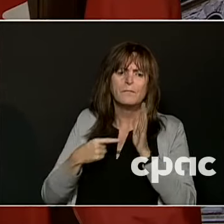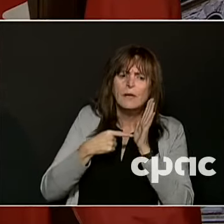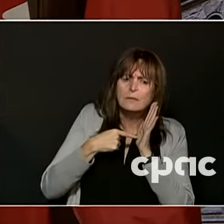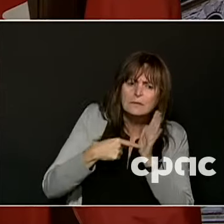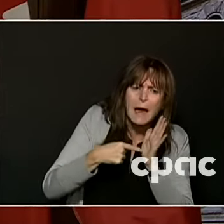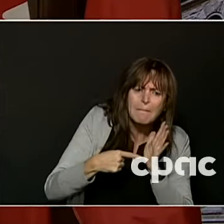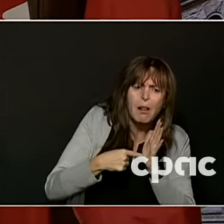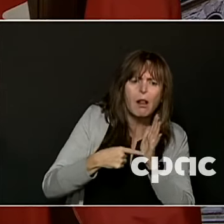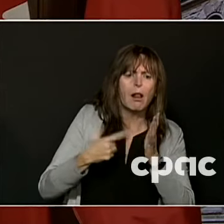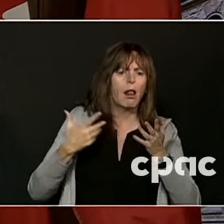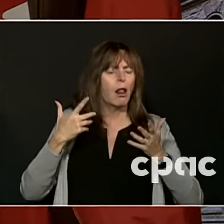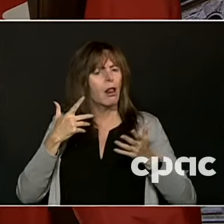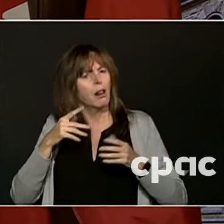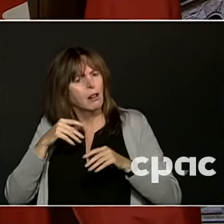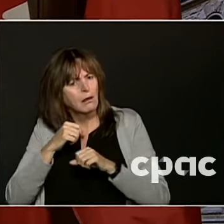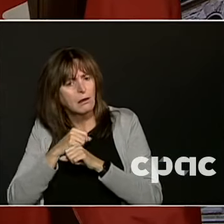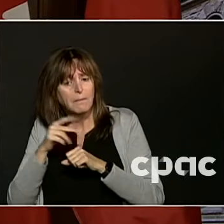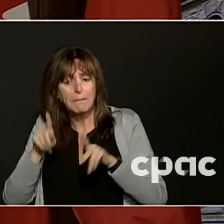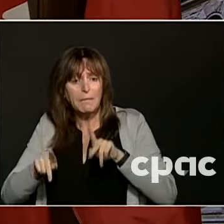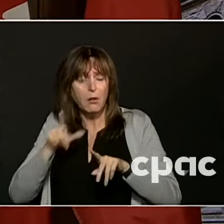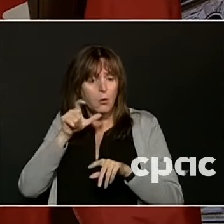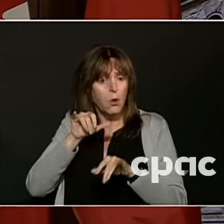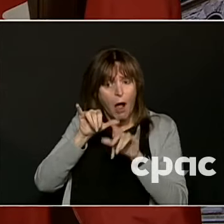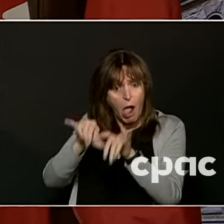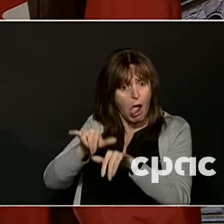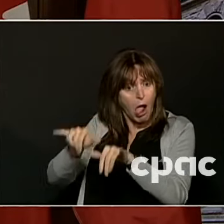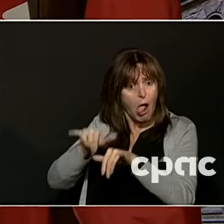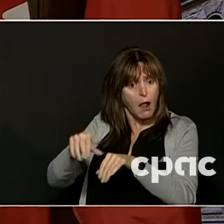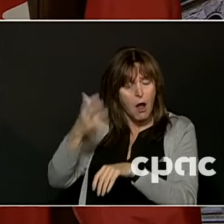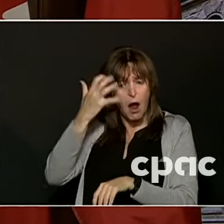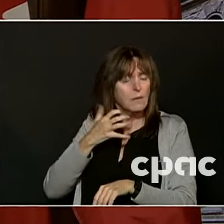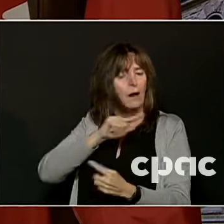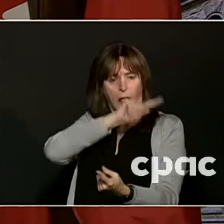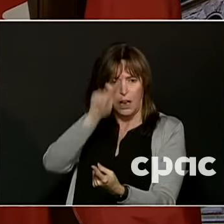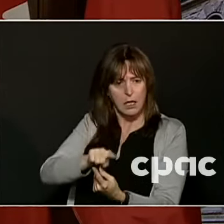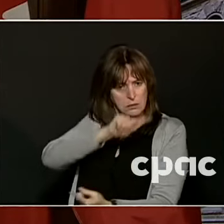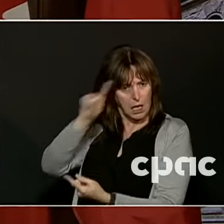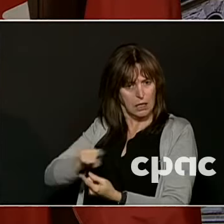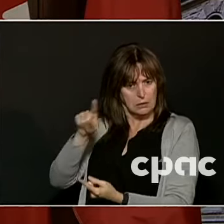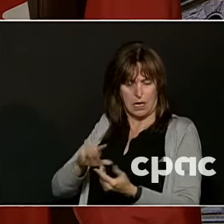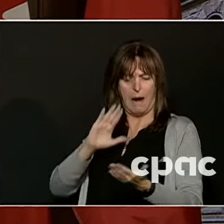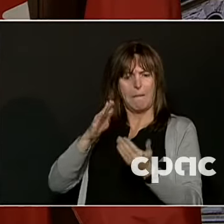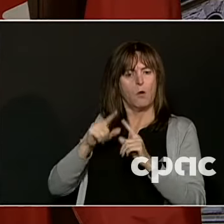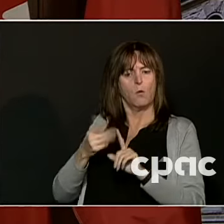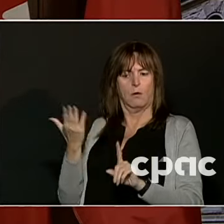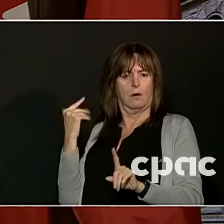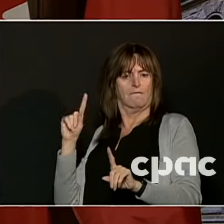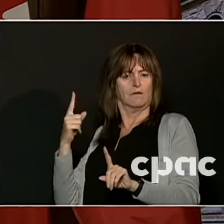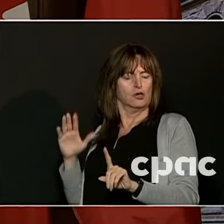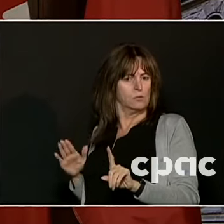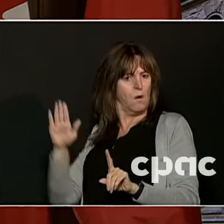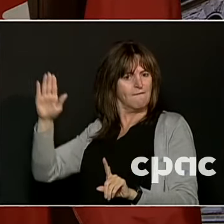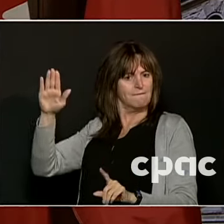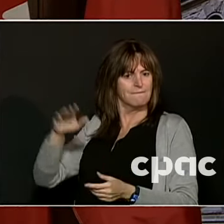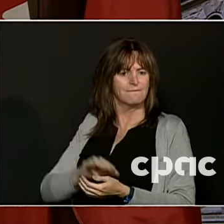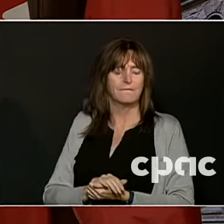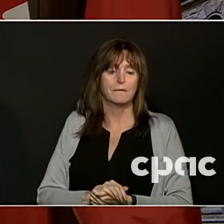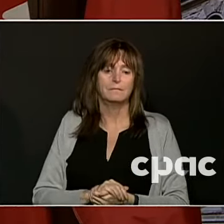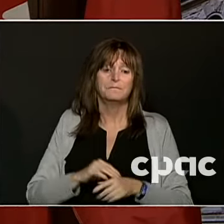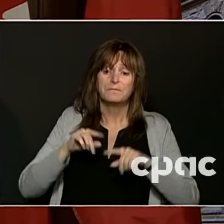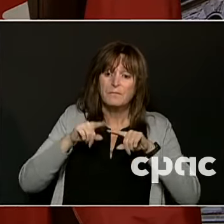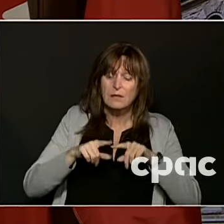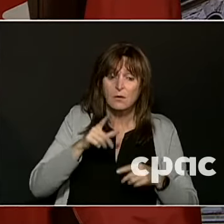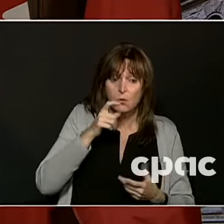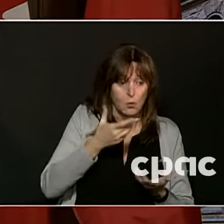stay for patients with COVID-19 has declined, particularly for those patients who are receiving ventilation